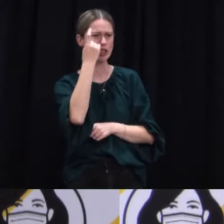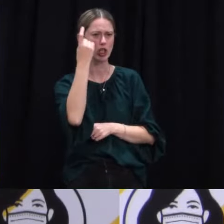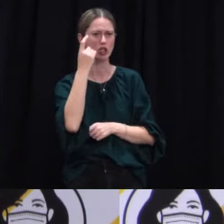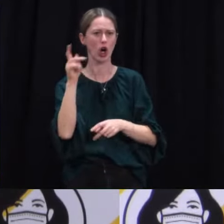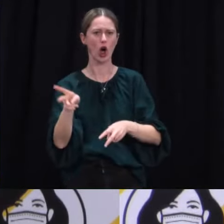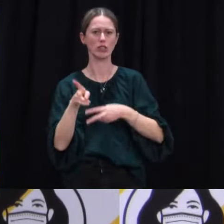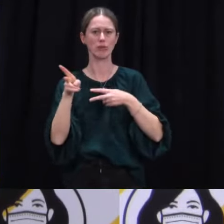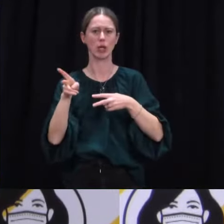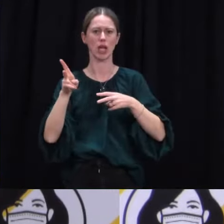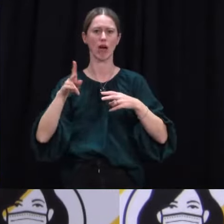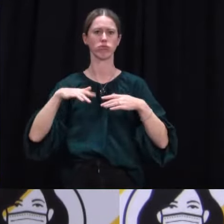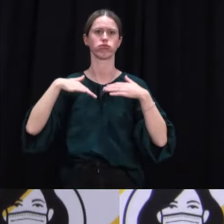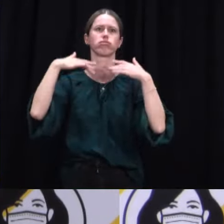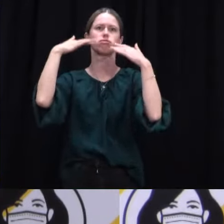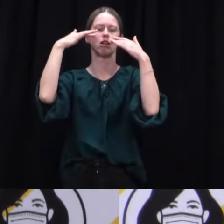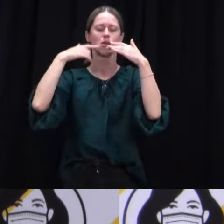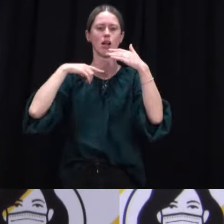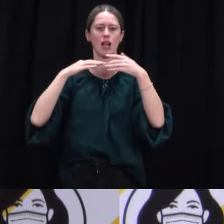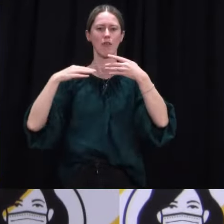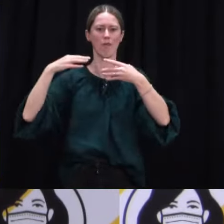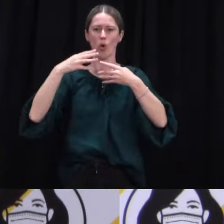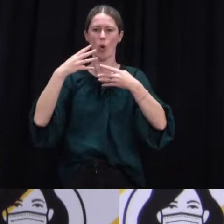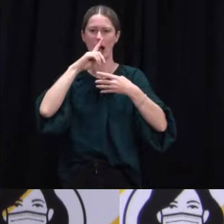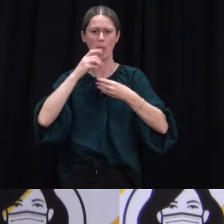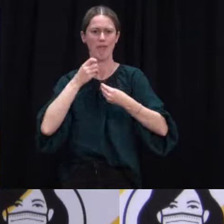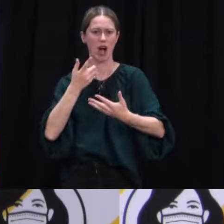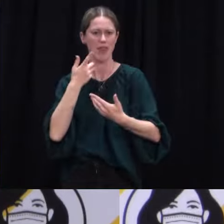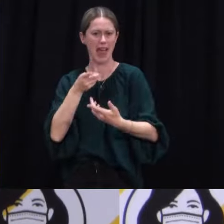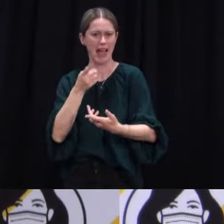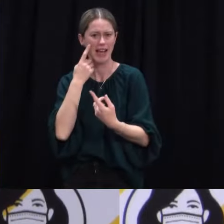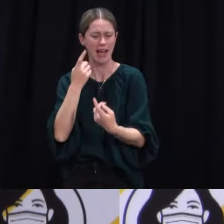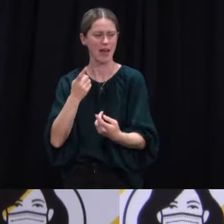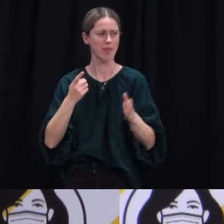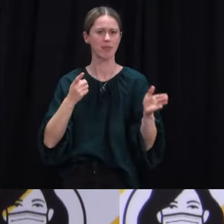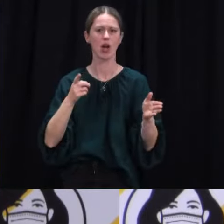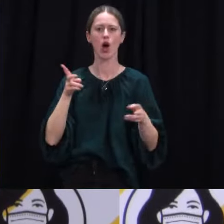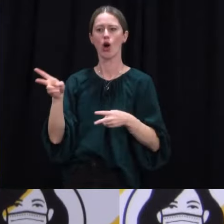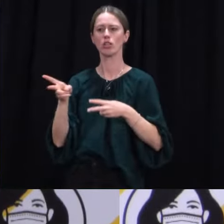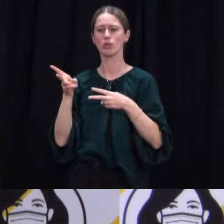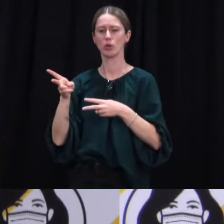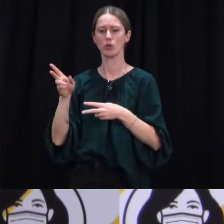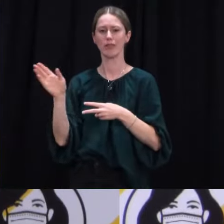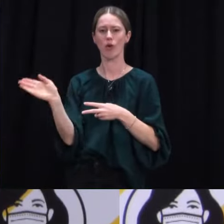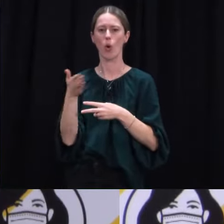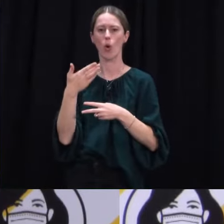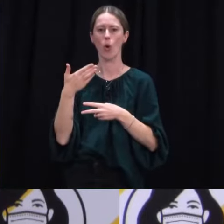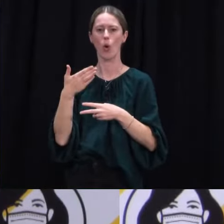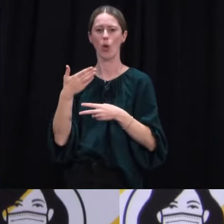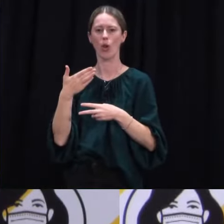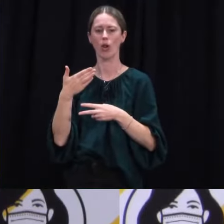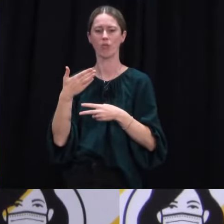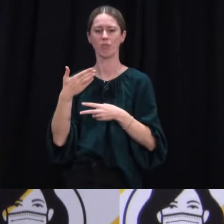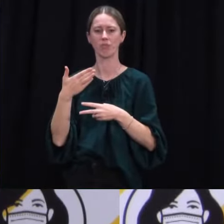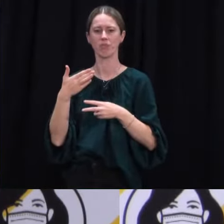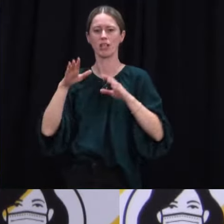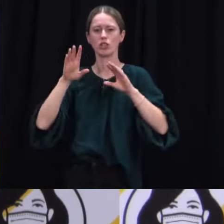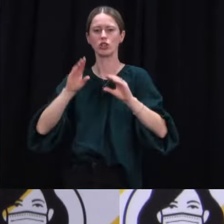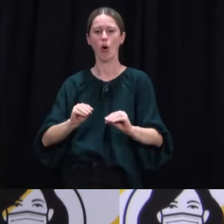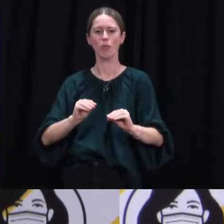urgent care during alert level 4? Actually, because the hospitals have all wound back, and in most cases completely